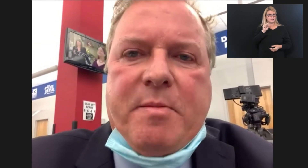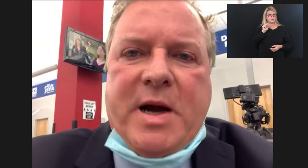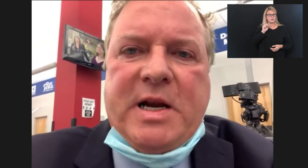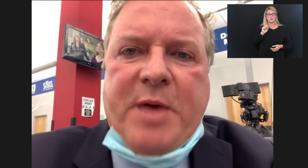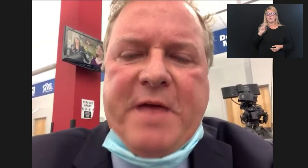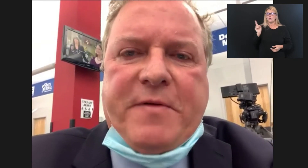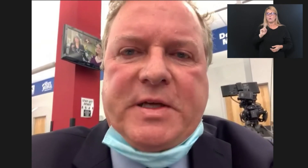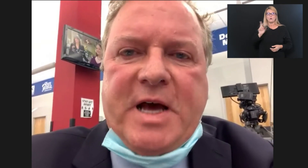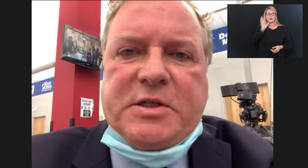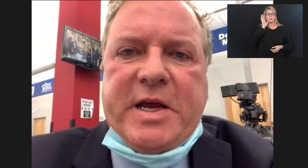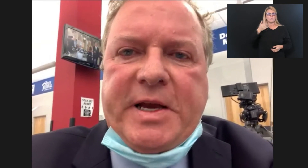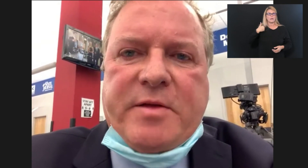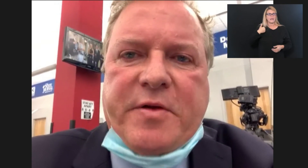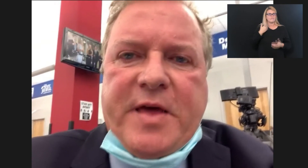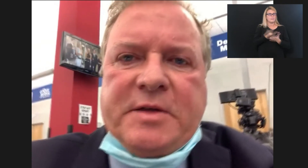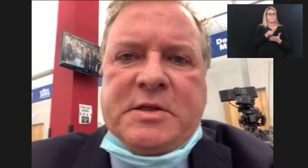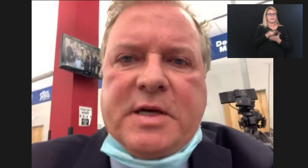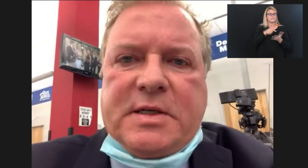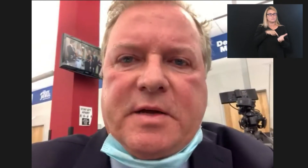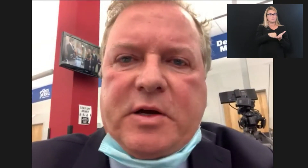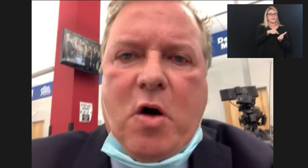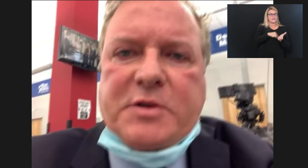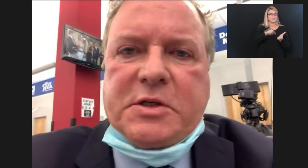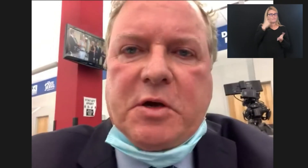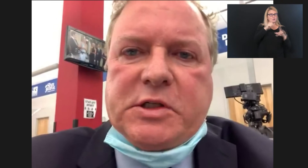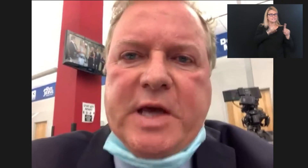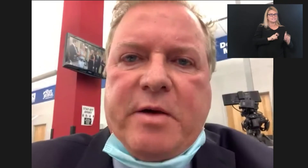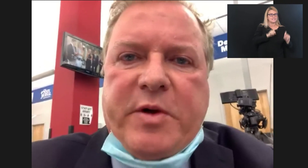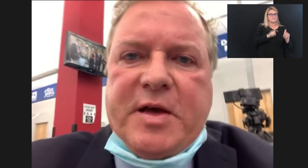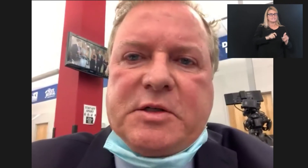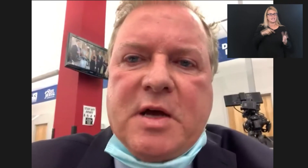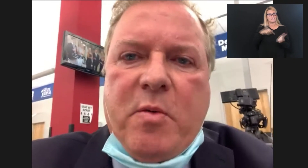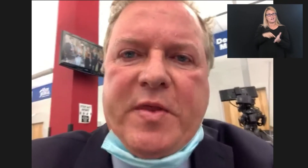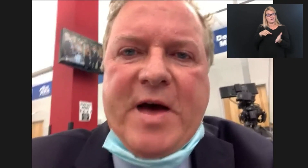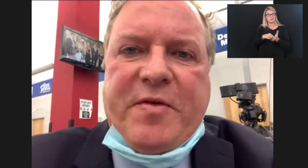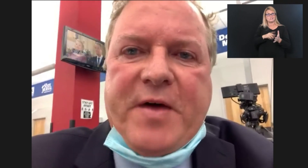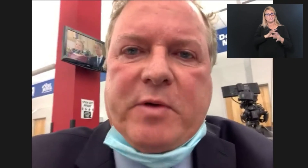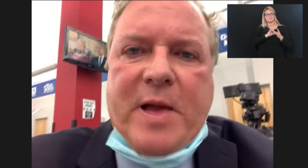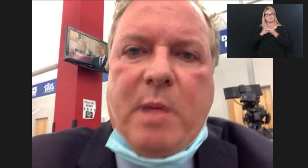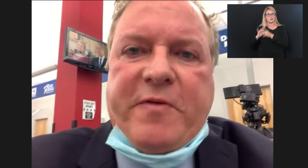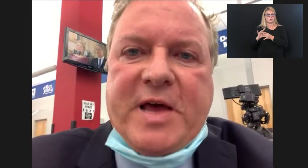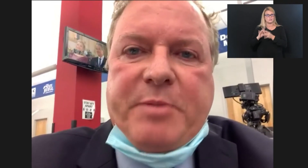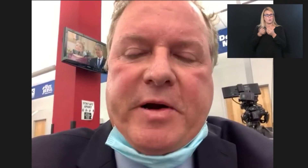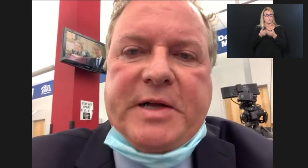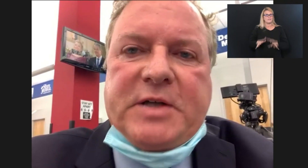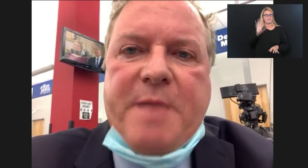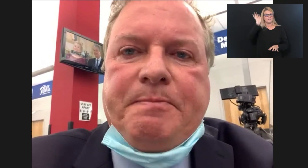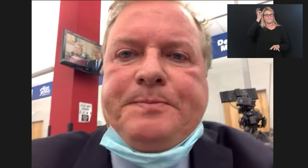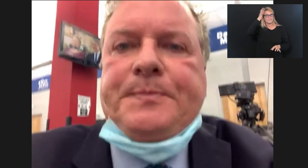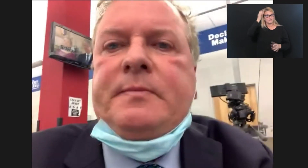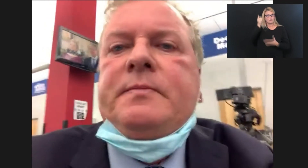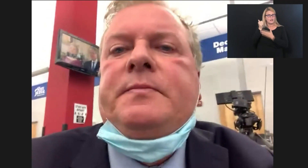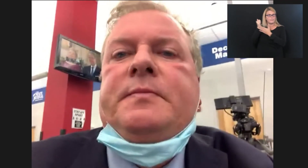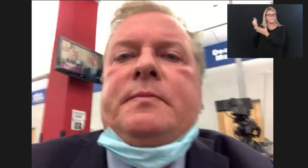get the money to pay for the testing and other things that the costs associated with this without the federal help for that period of time?